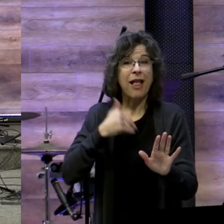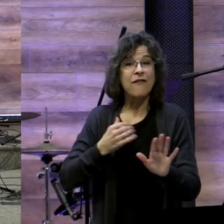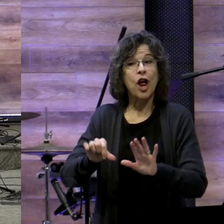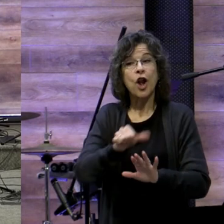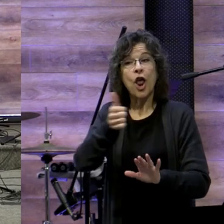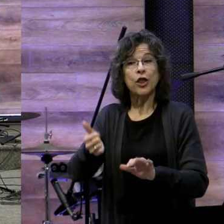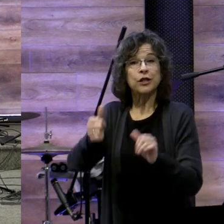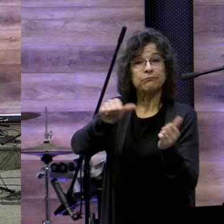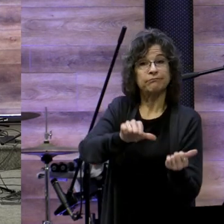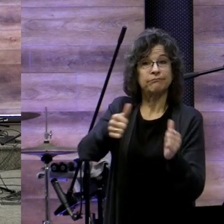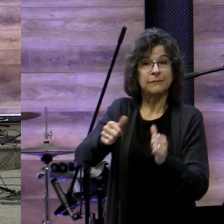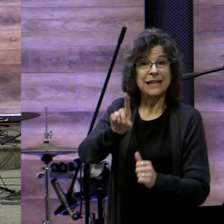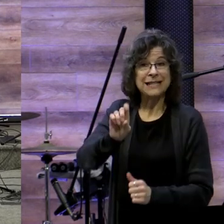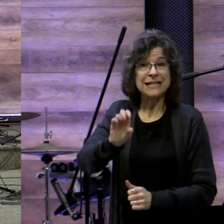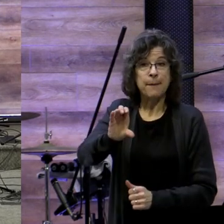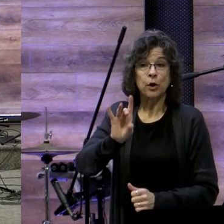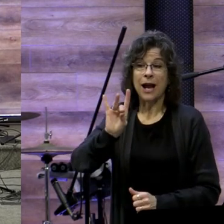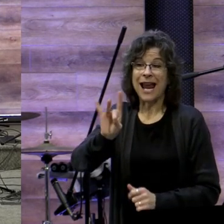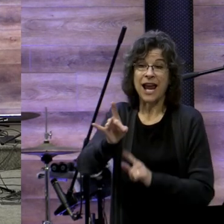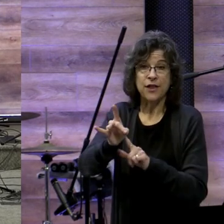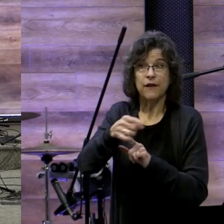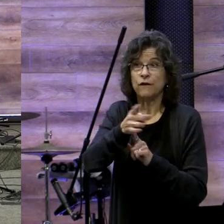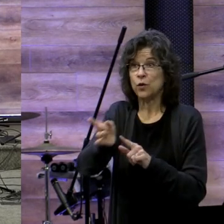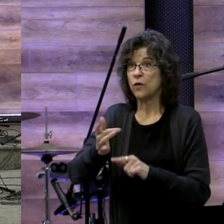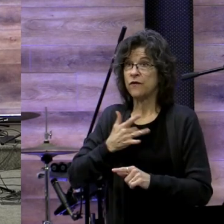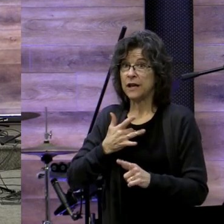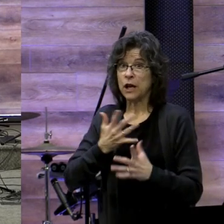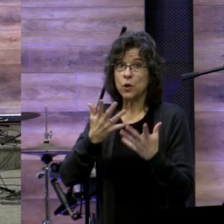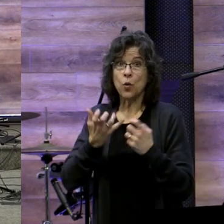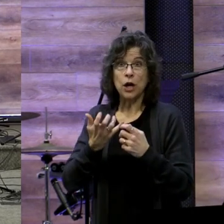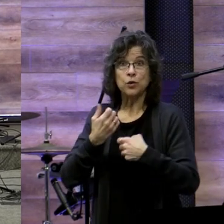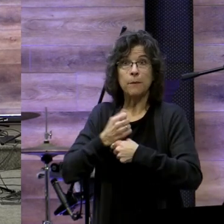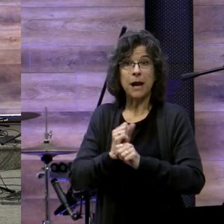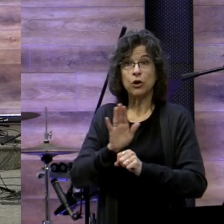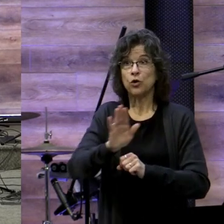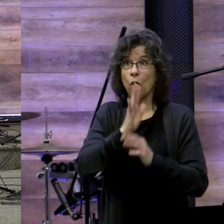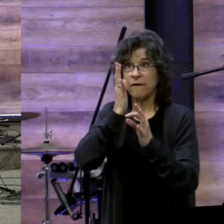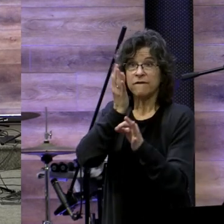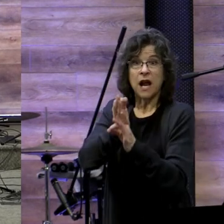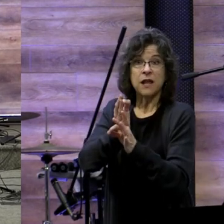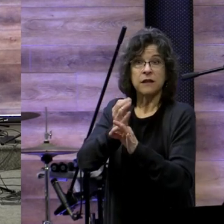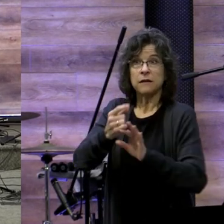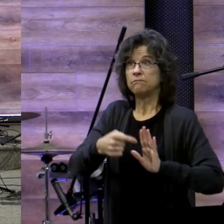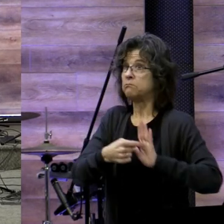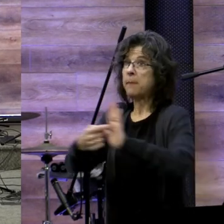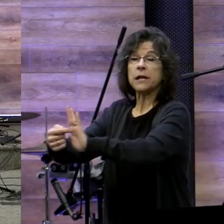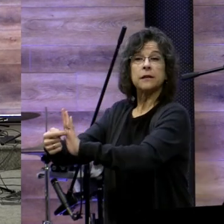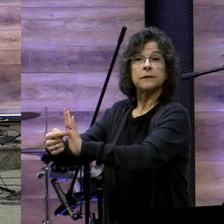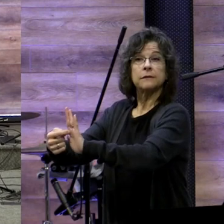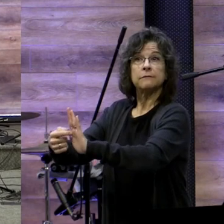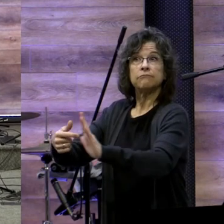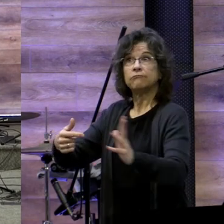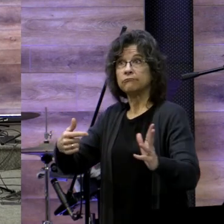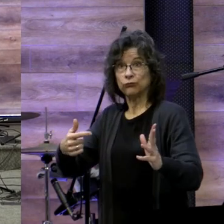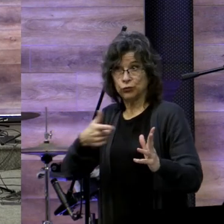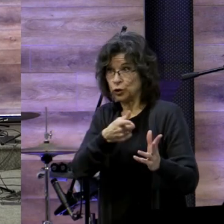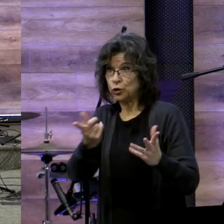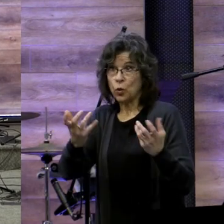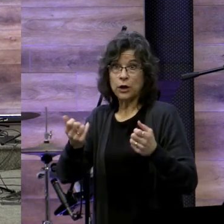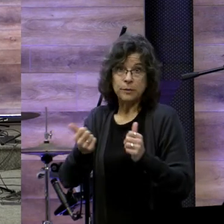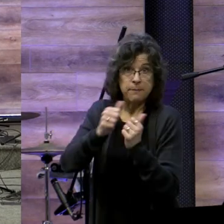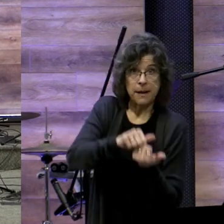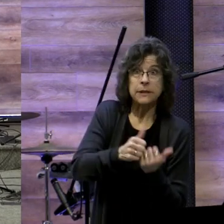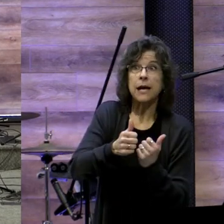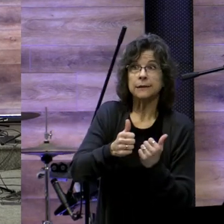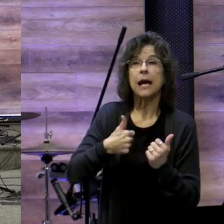felt prompted to be baptized and to make your faith public and stand with Jesus, I would love to chat with you after the service about that, and we